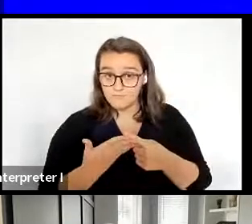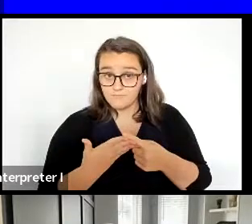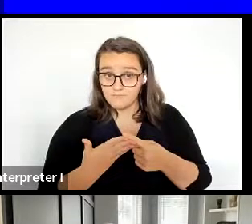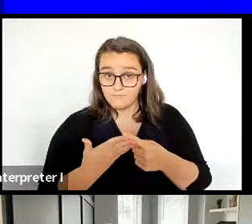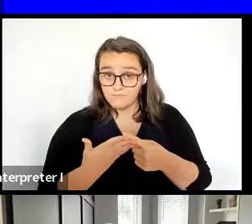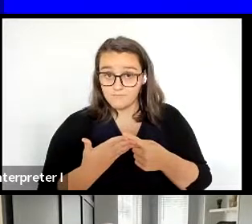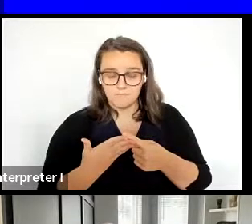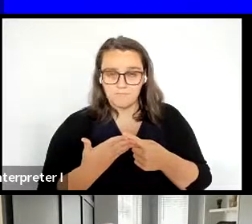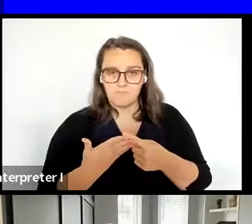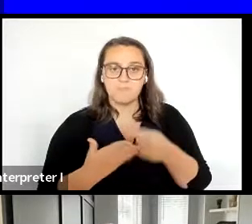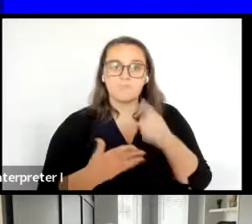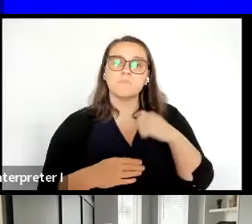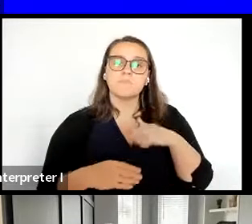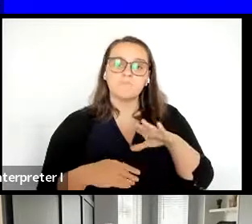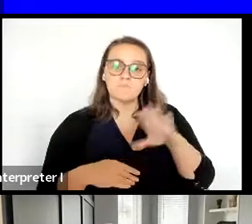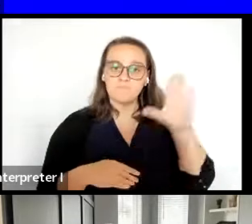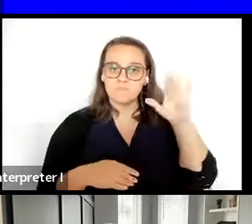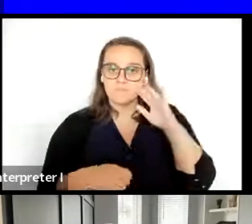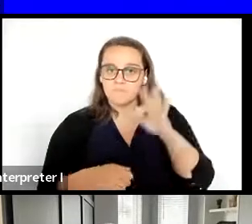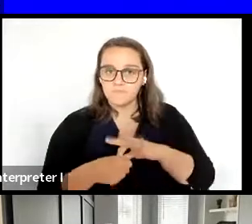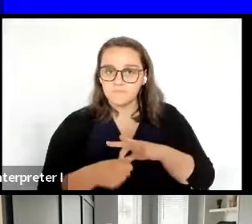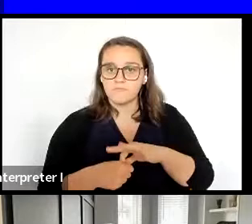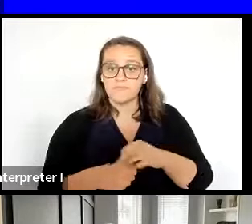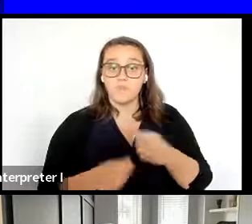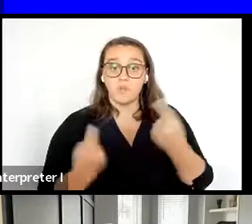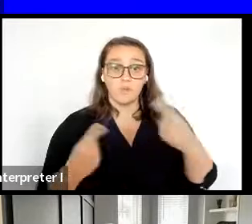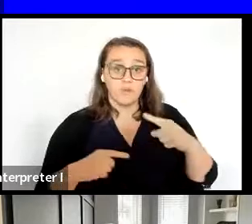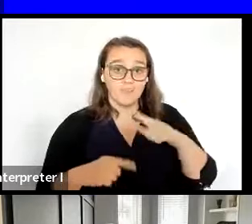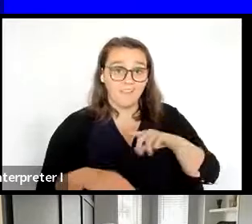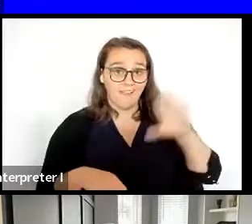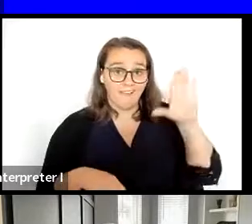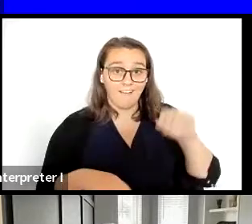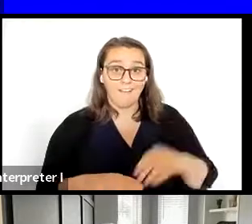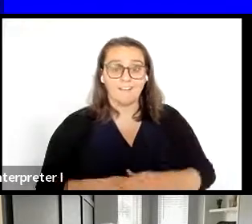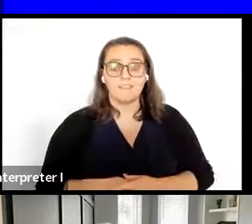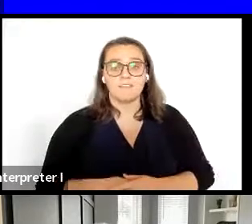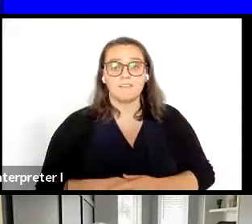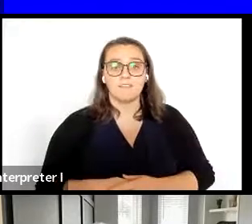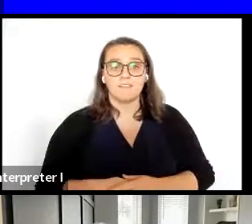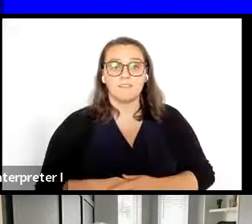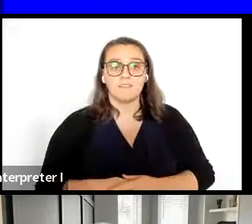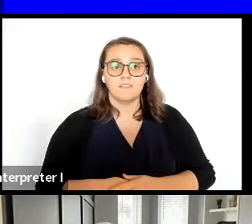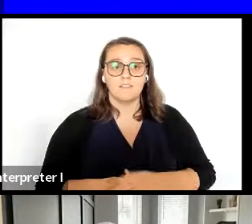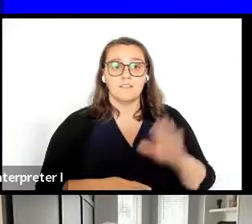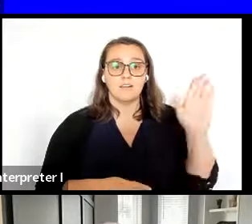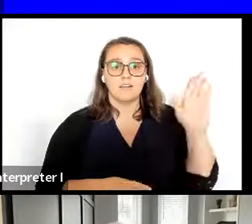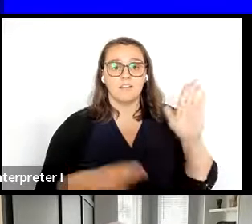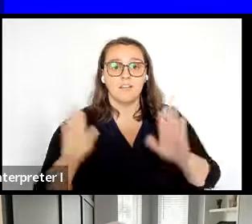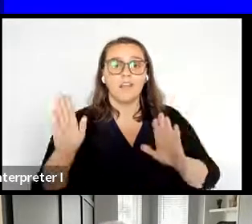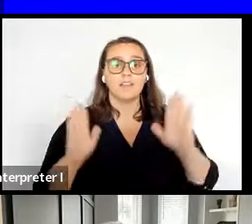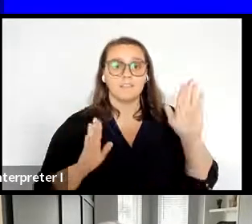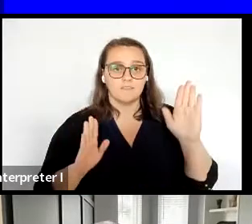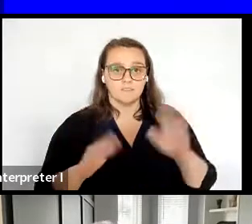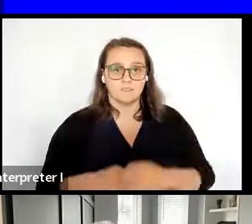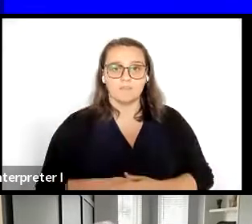By a voice vote on Bill 24-981, all those in favor say aye. Aye. Aye. Aye.